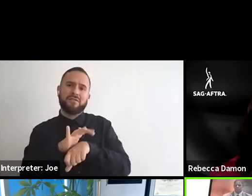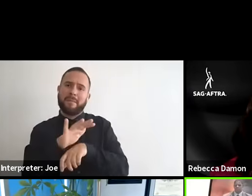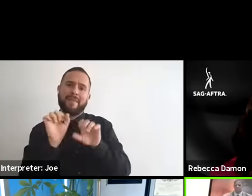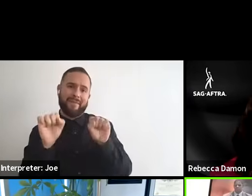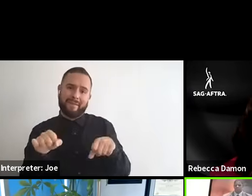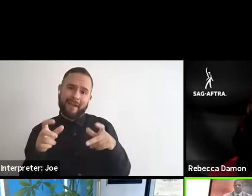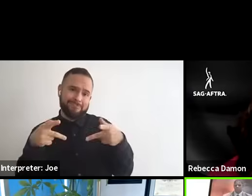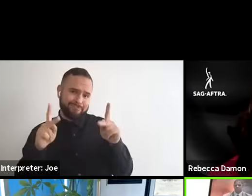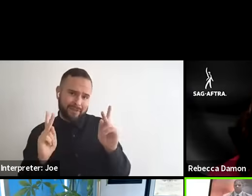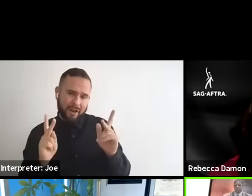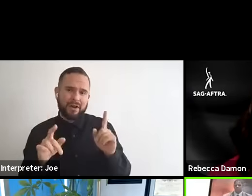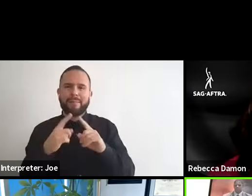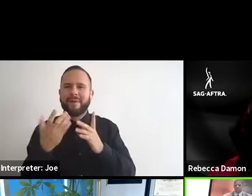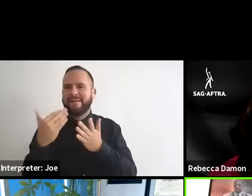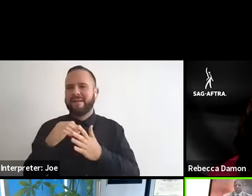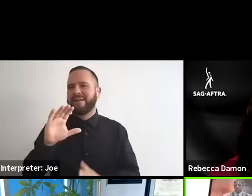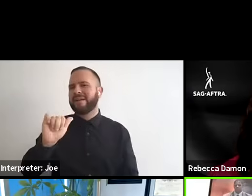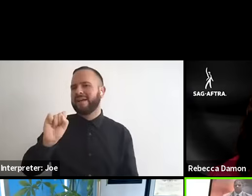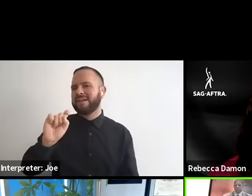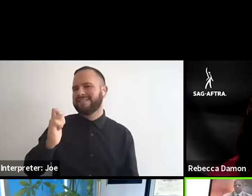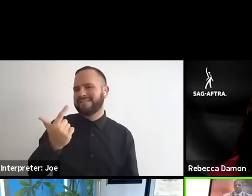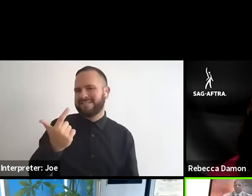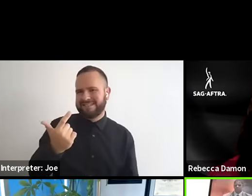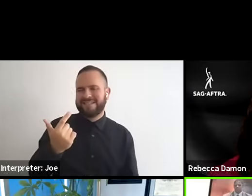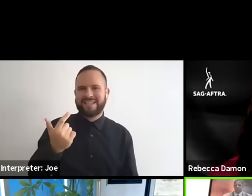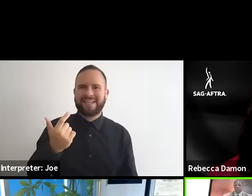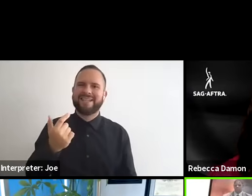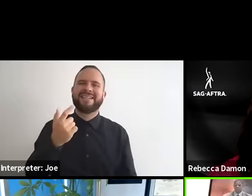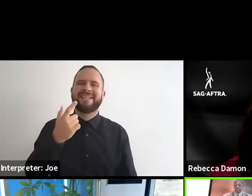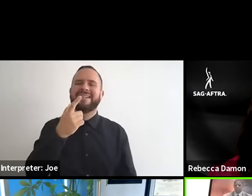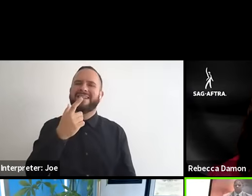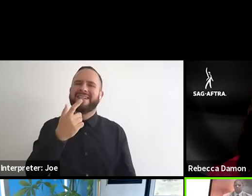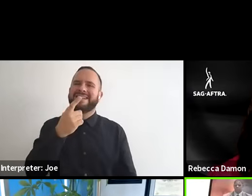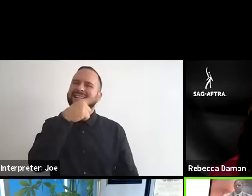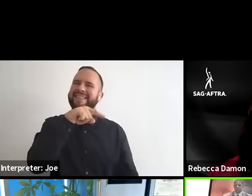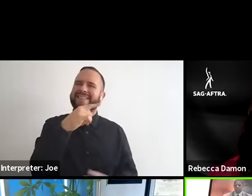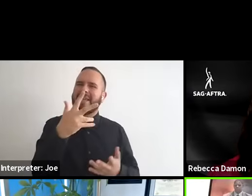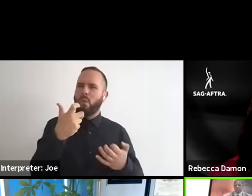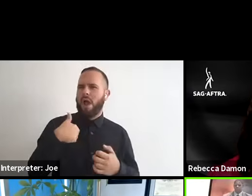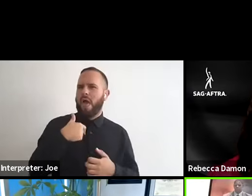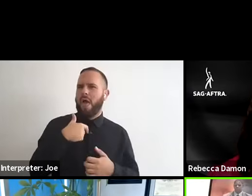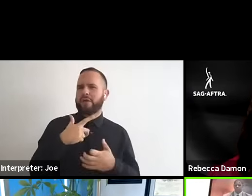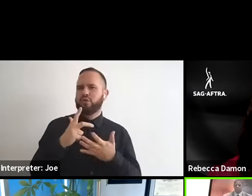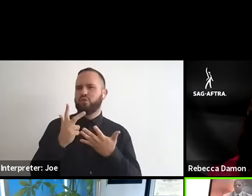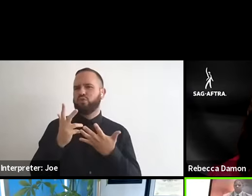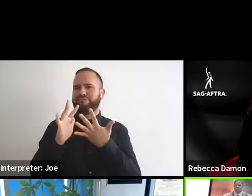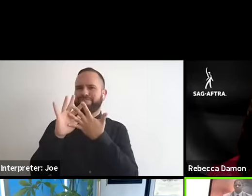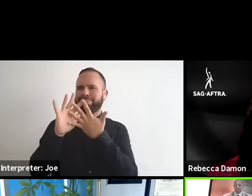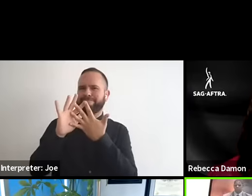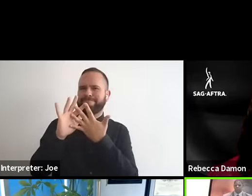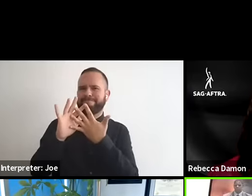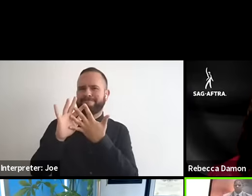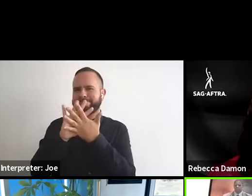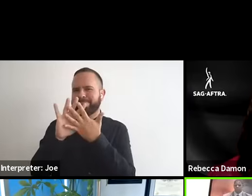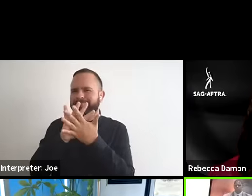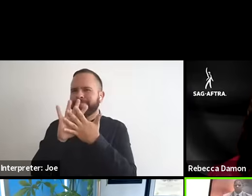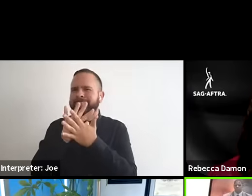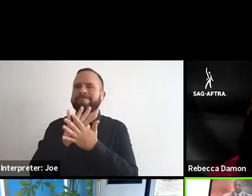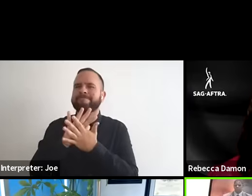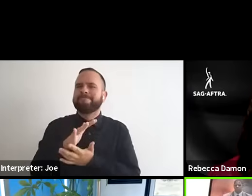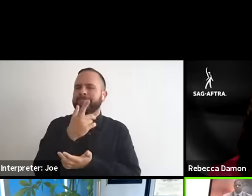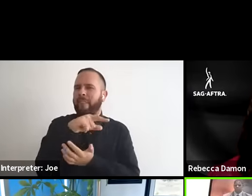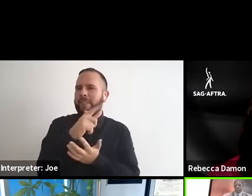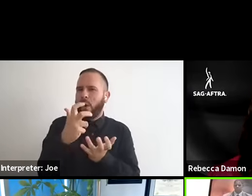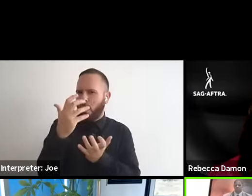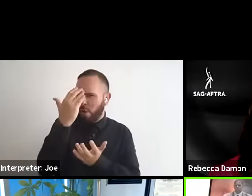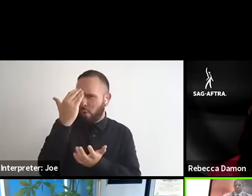from the casting perspective, they're looking for us to vent. They're looking for us to have a clear point of view of the person that we know or the people